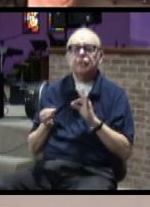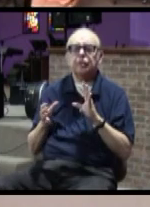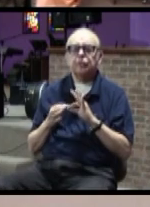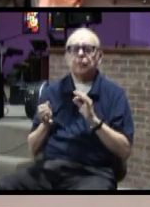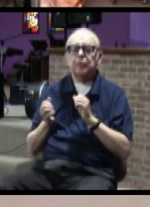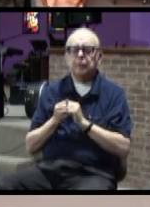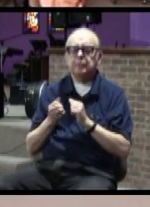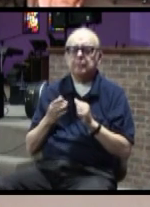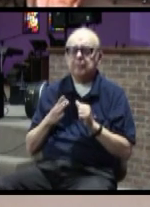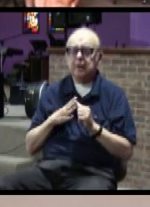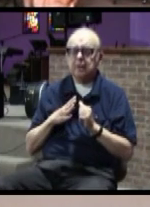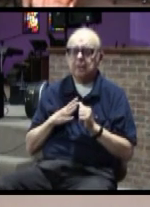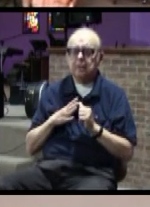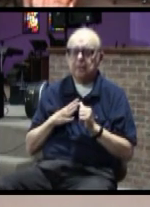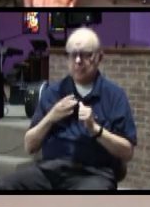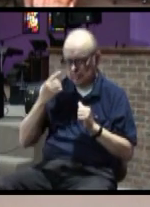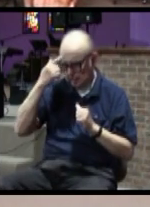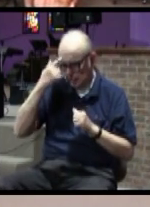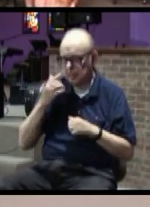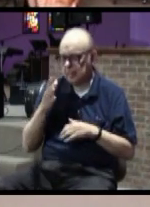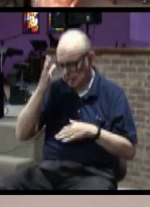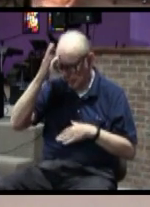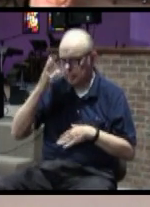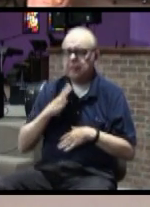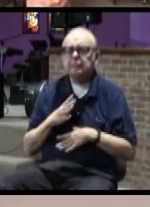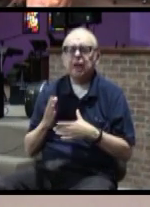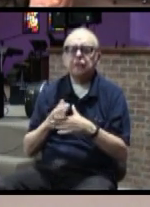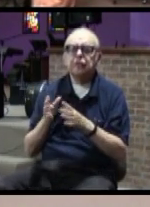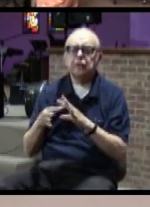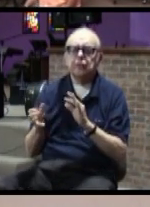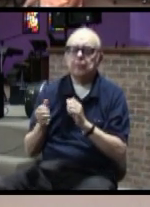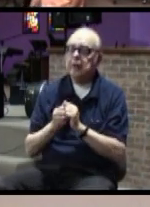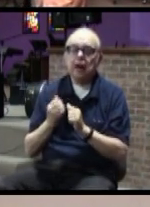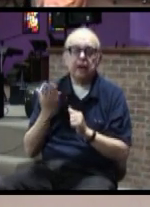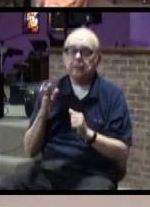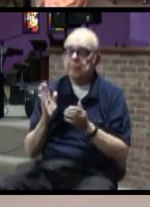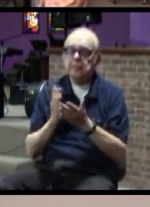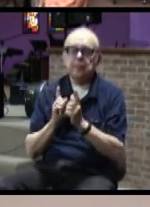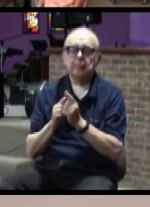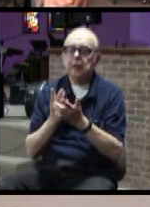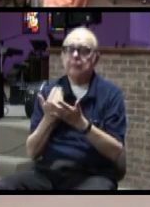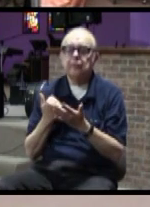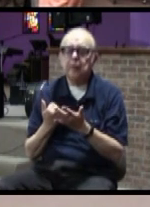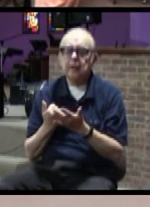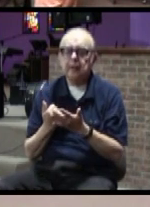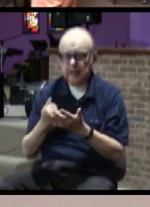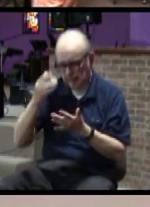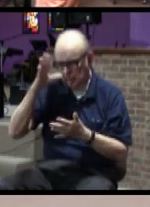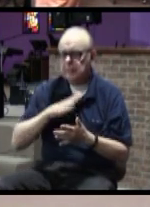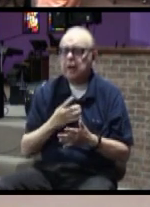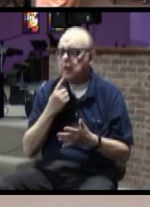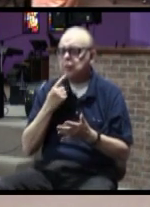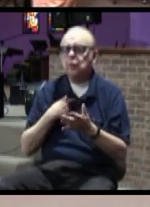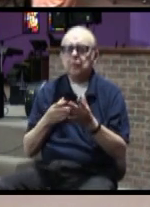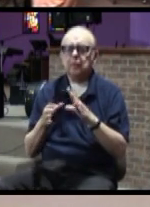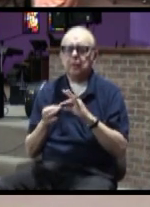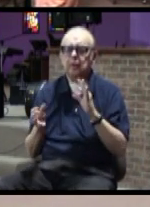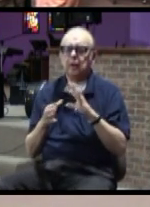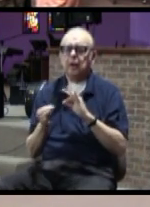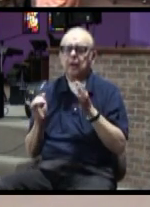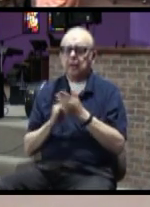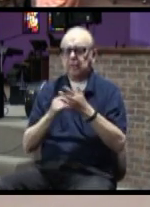just shared his story with me. I've never met this guy in my life, but he felt compelled to tell a